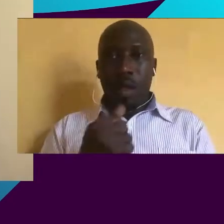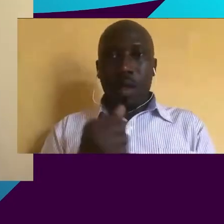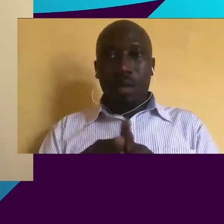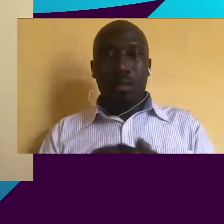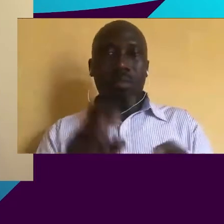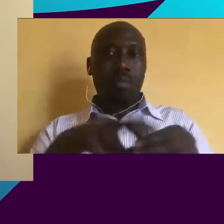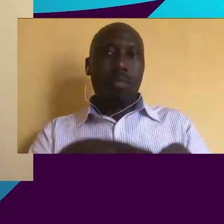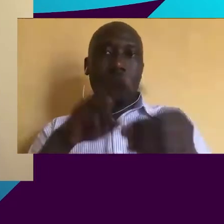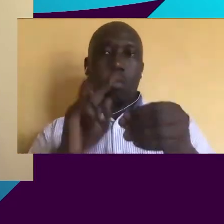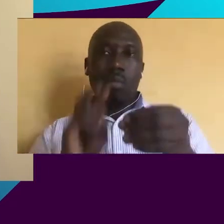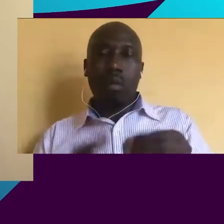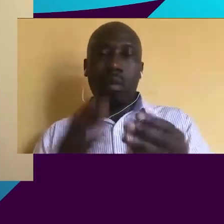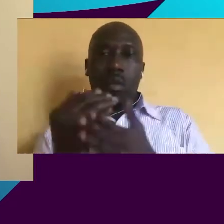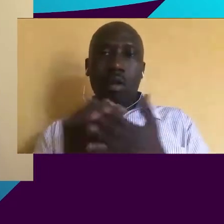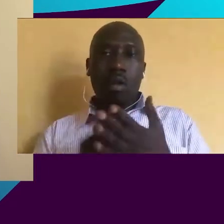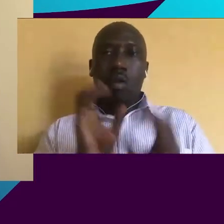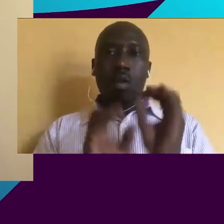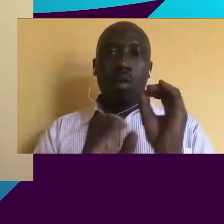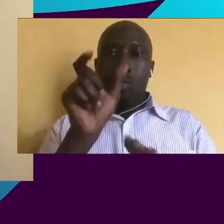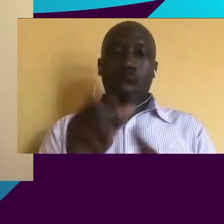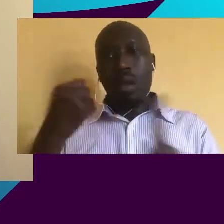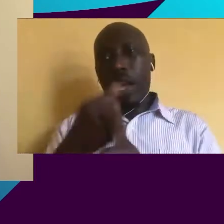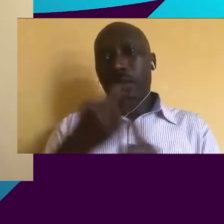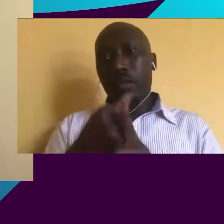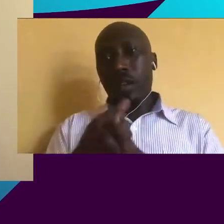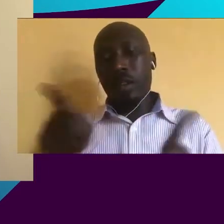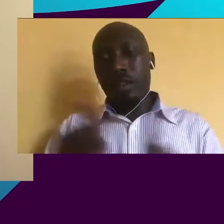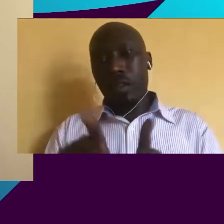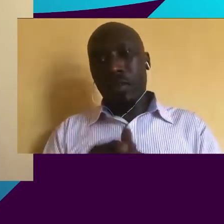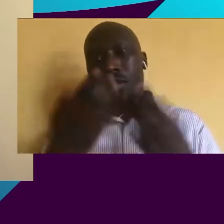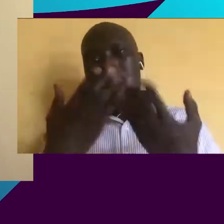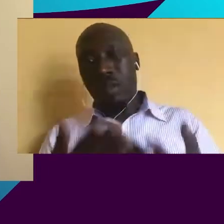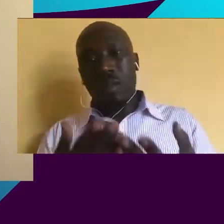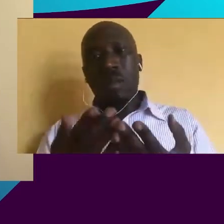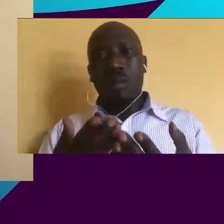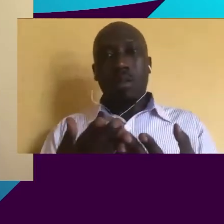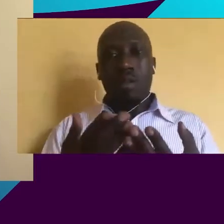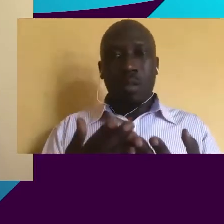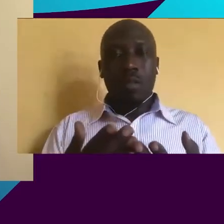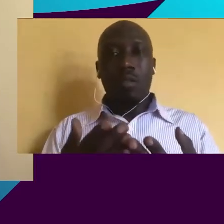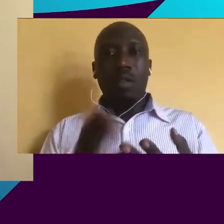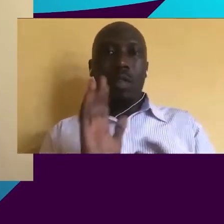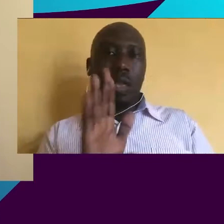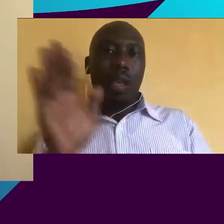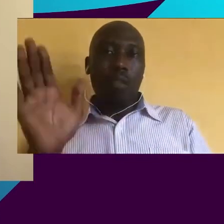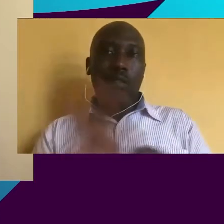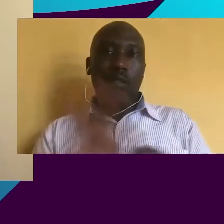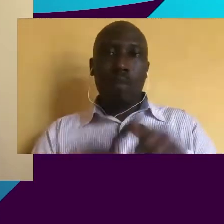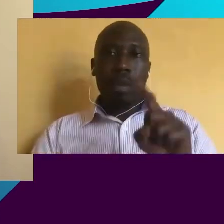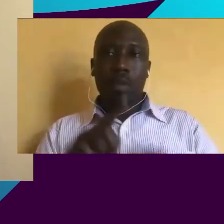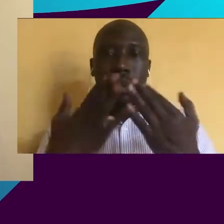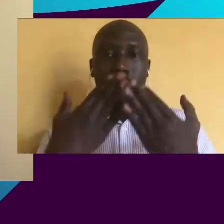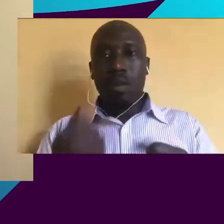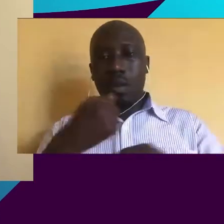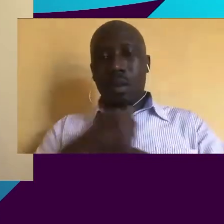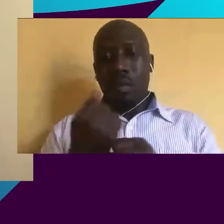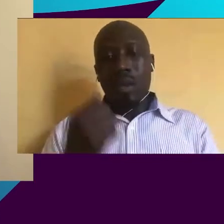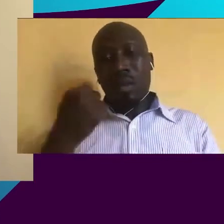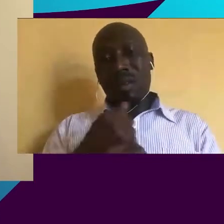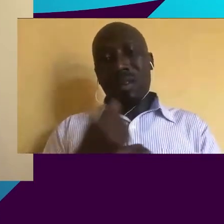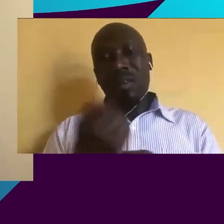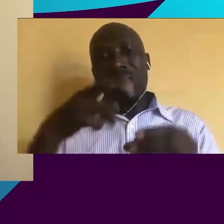no one is advocating for the safe spaces for their participation. So this is making them move out of the game or